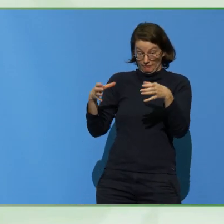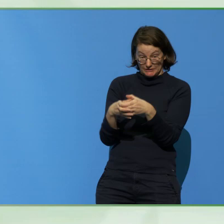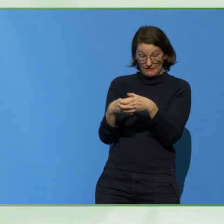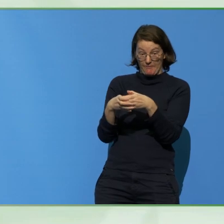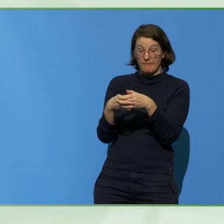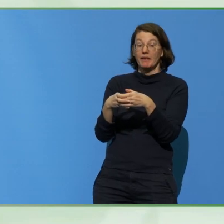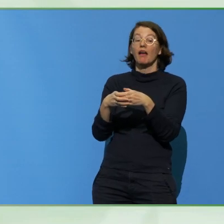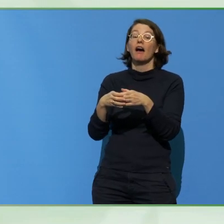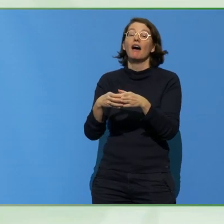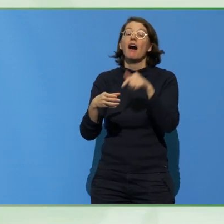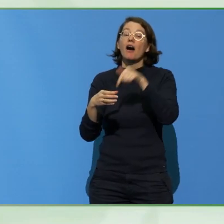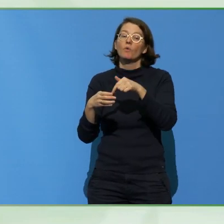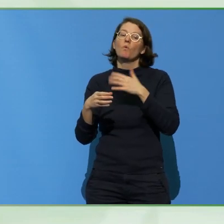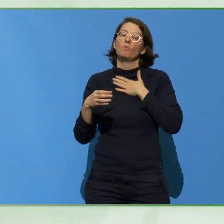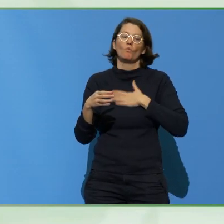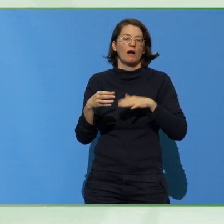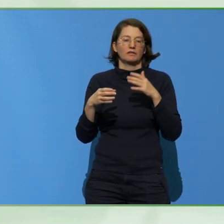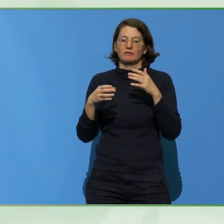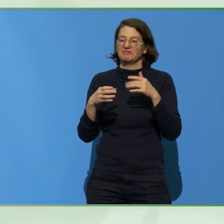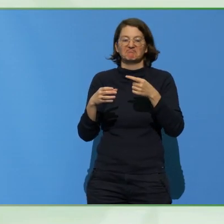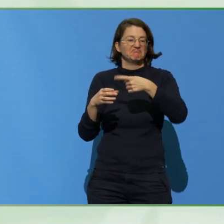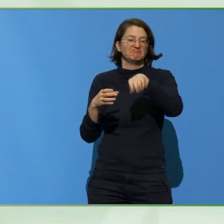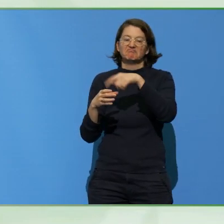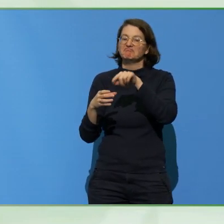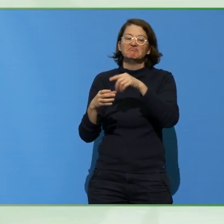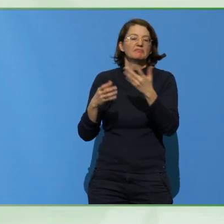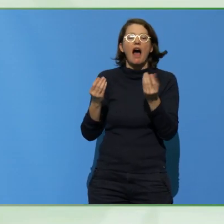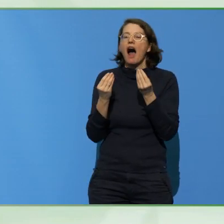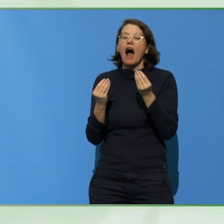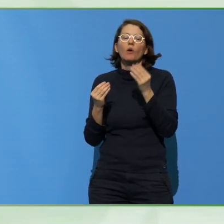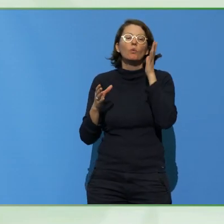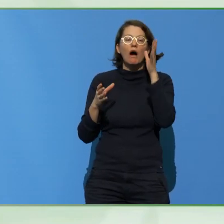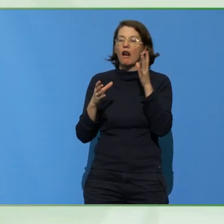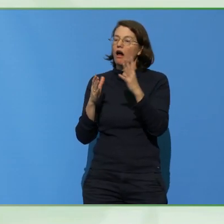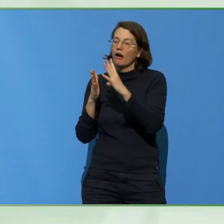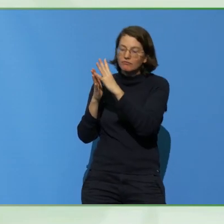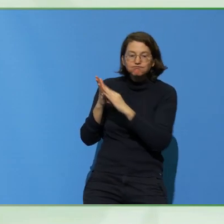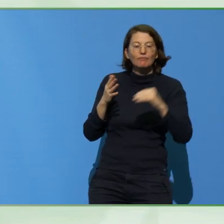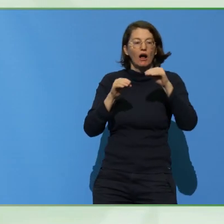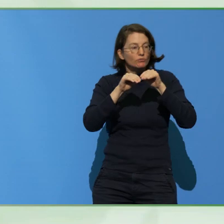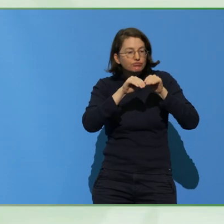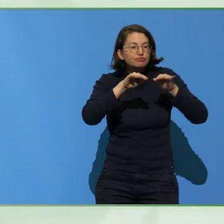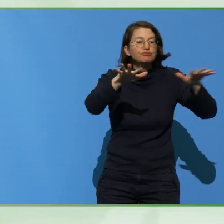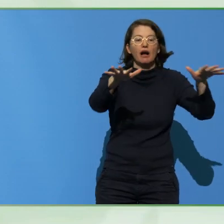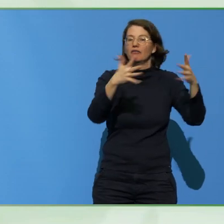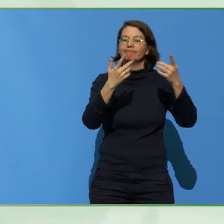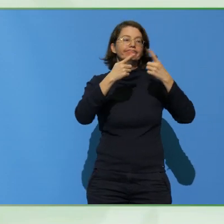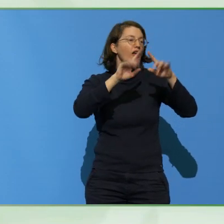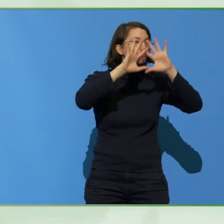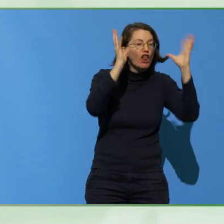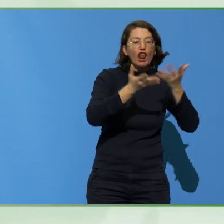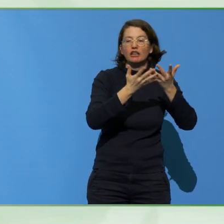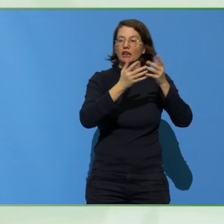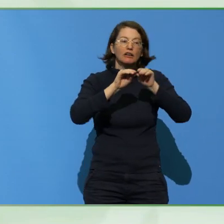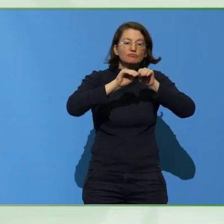they understand that the nuances of those regions, because we are obviously not going to have all of the answers. We work with experts for that. So if you can find the right people in the